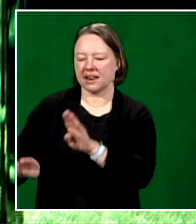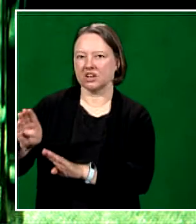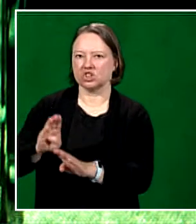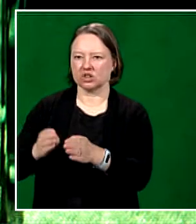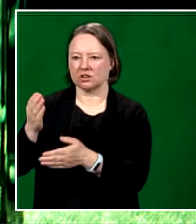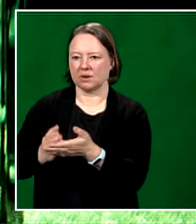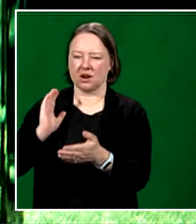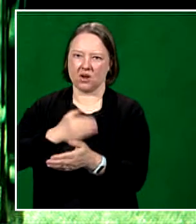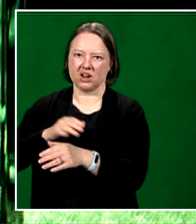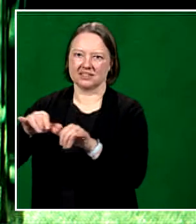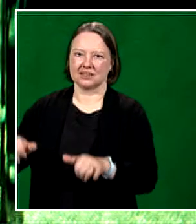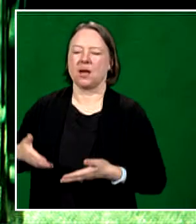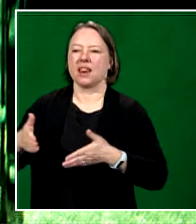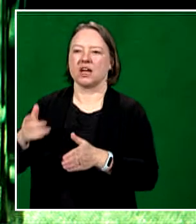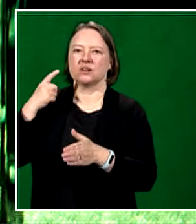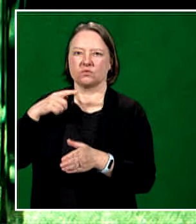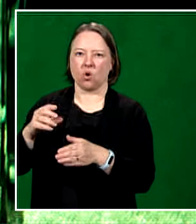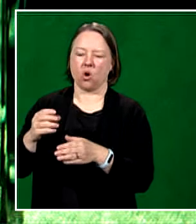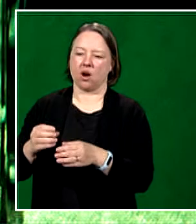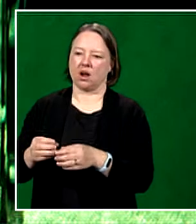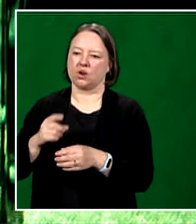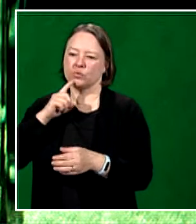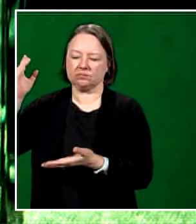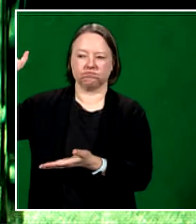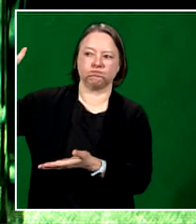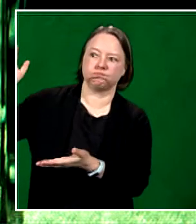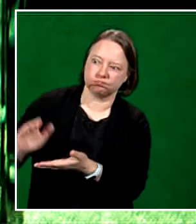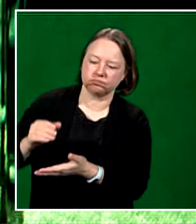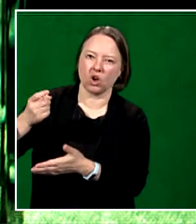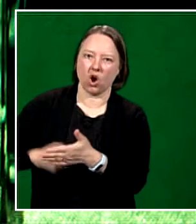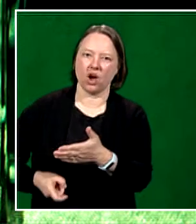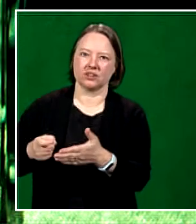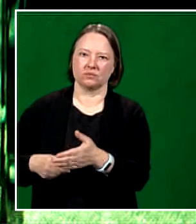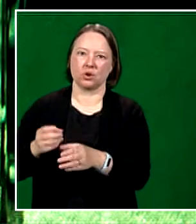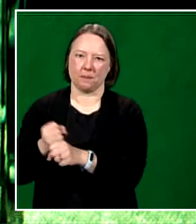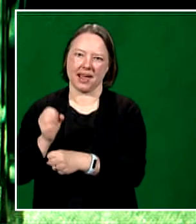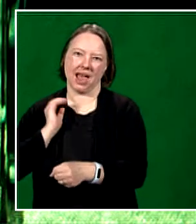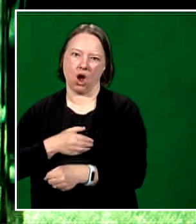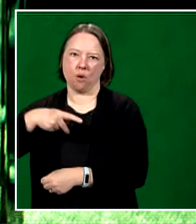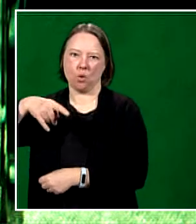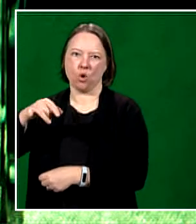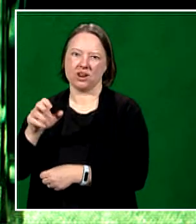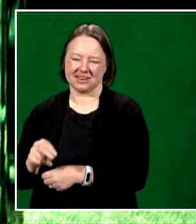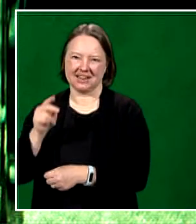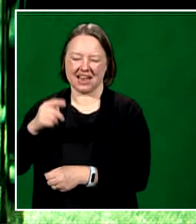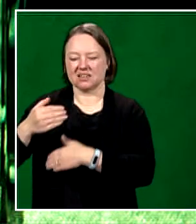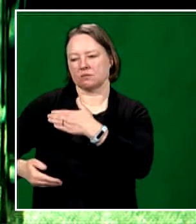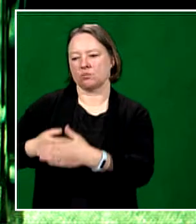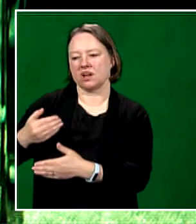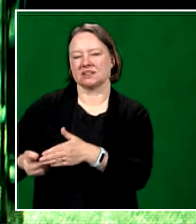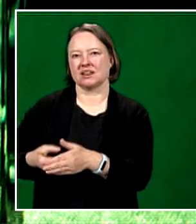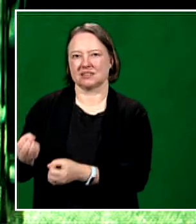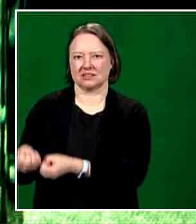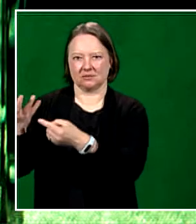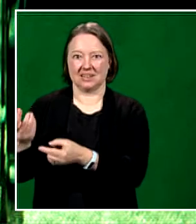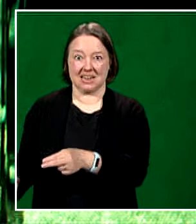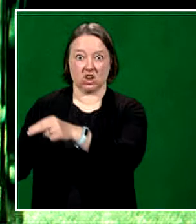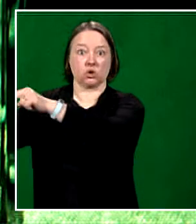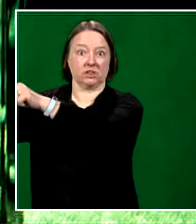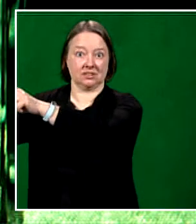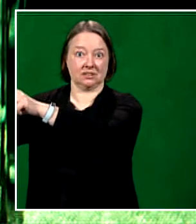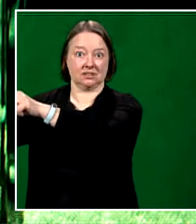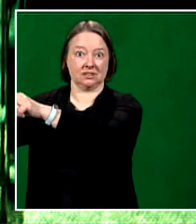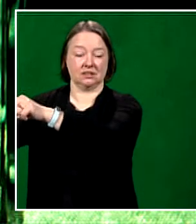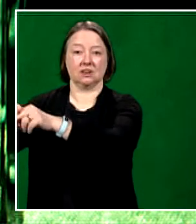our system allows for an exponential decrease in the cost required to produce our protein as the total processing volume increases.